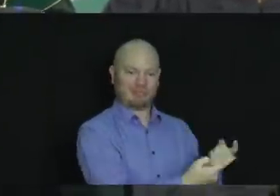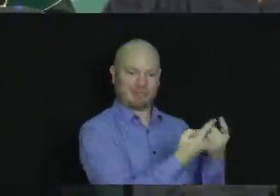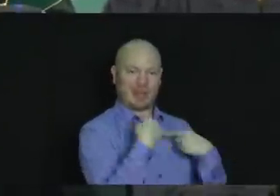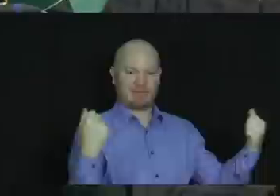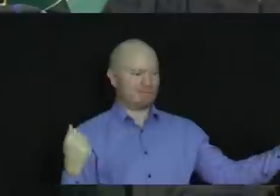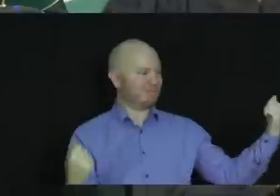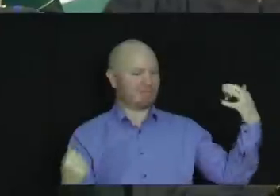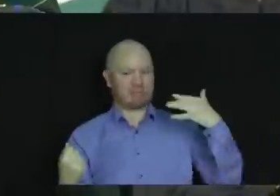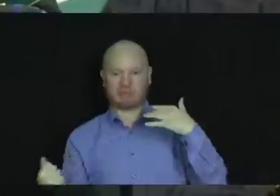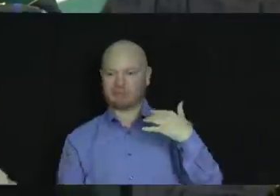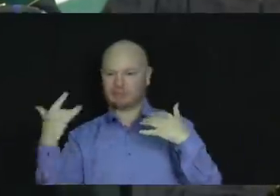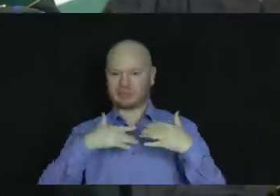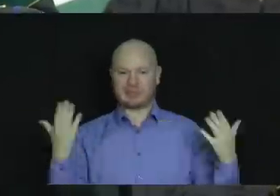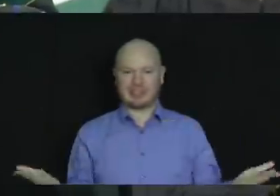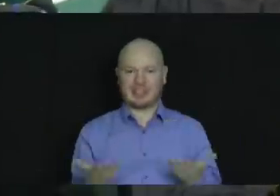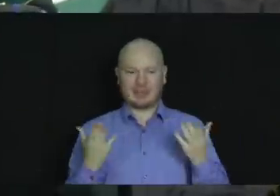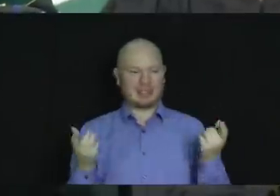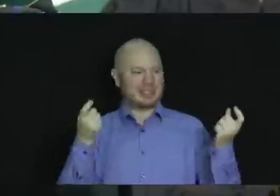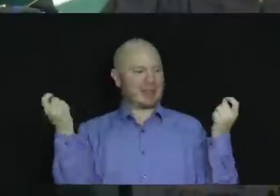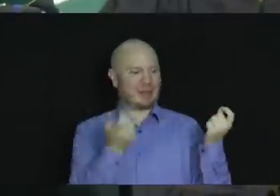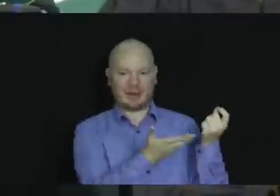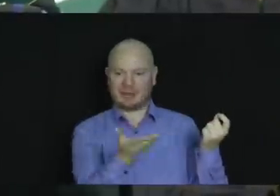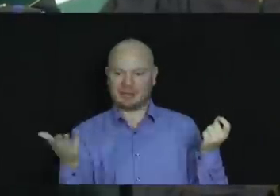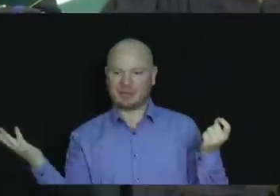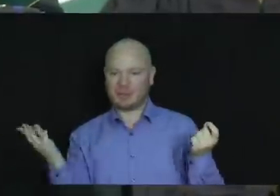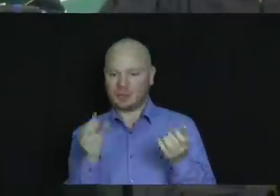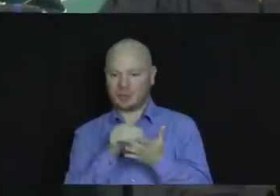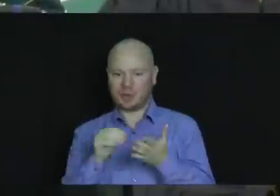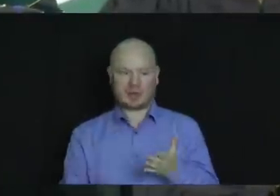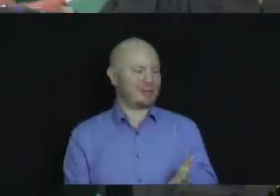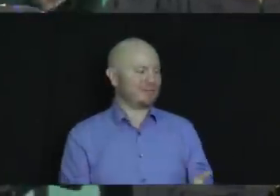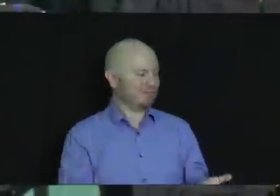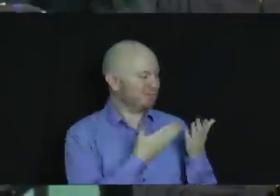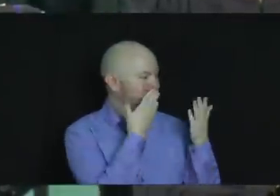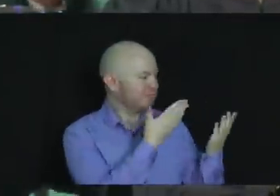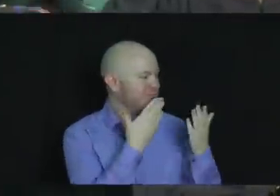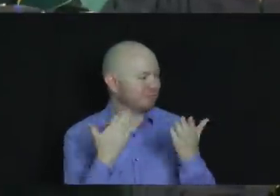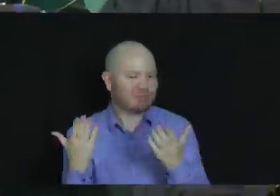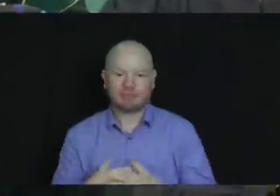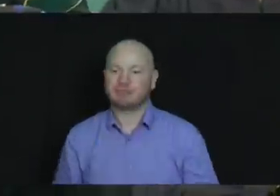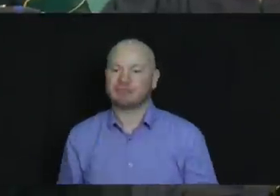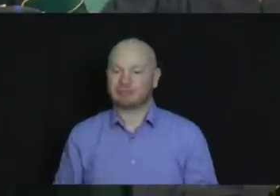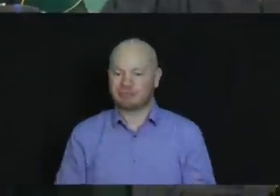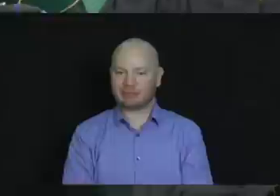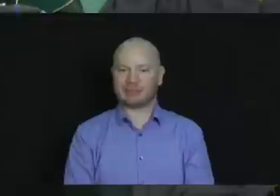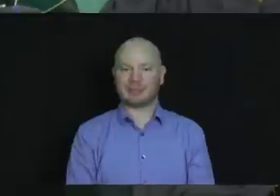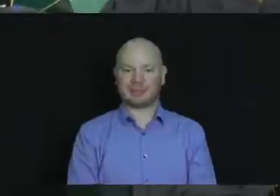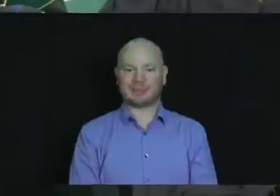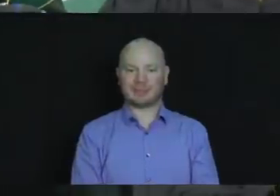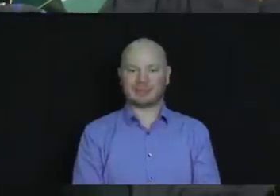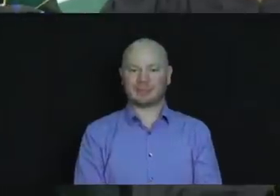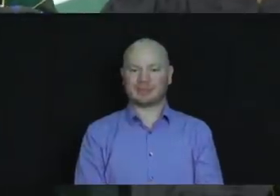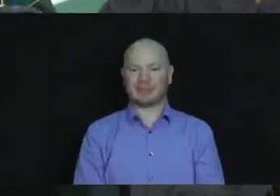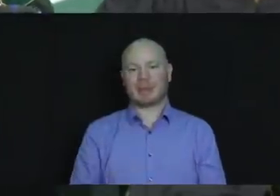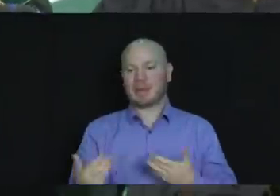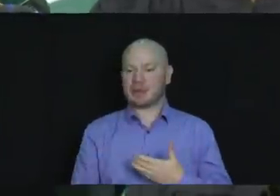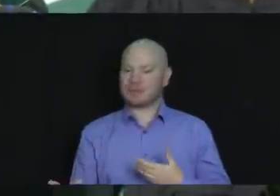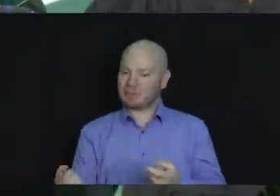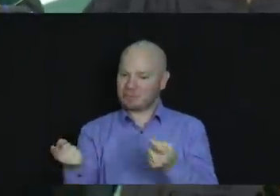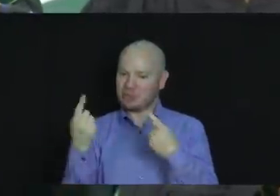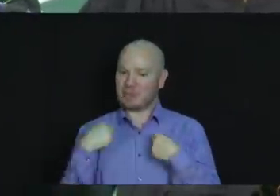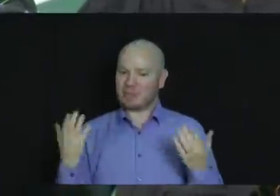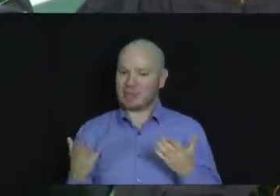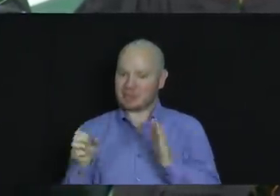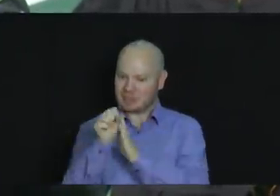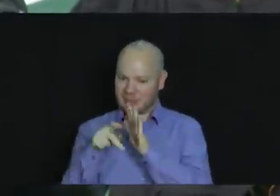to celebrate our graduating students. You may be joining us either here in St. Petersburg or